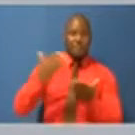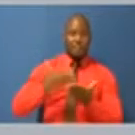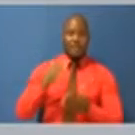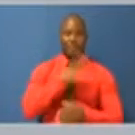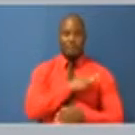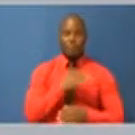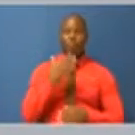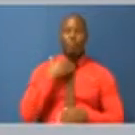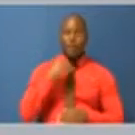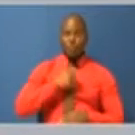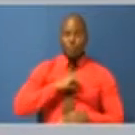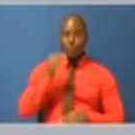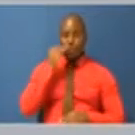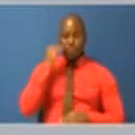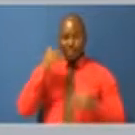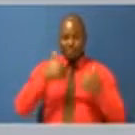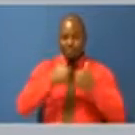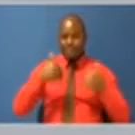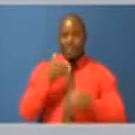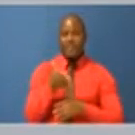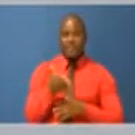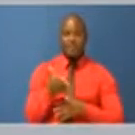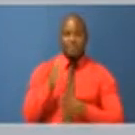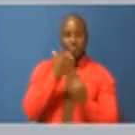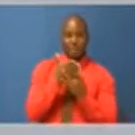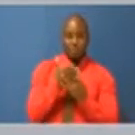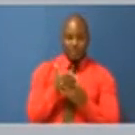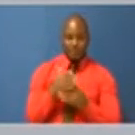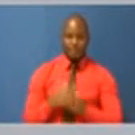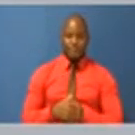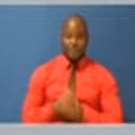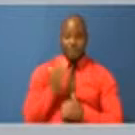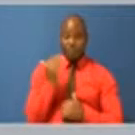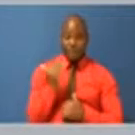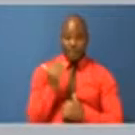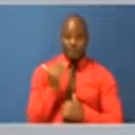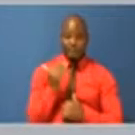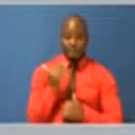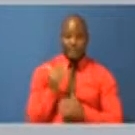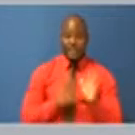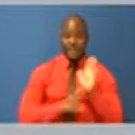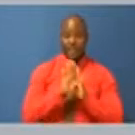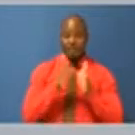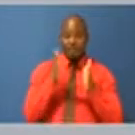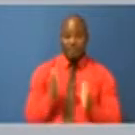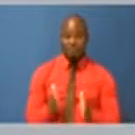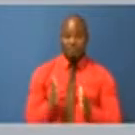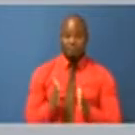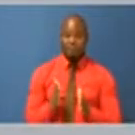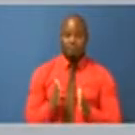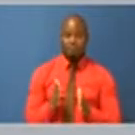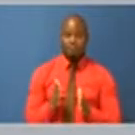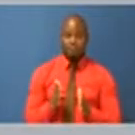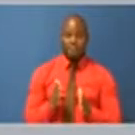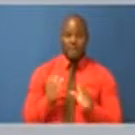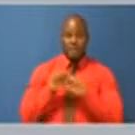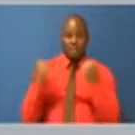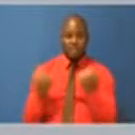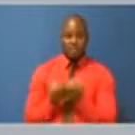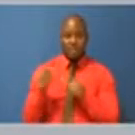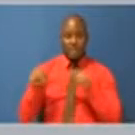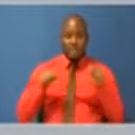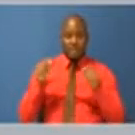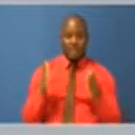want homes but there is a gap in between because the the developers the circle